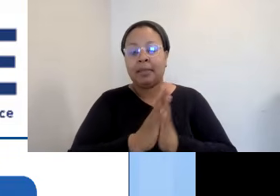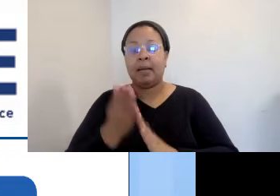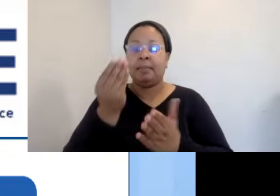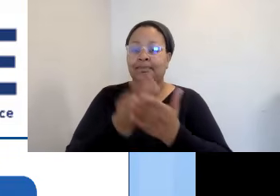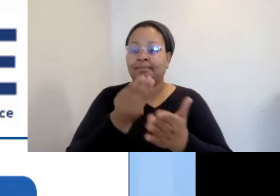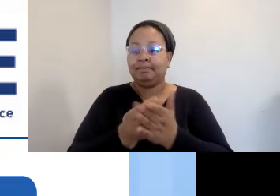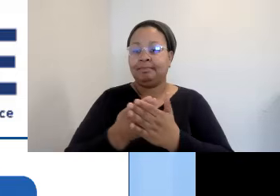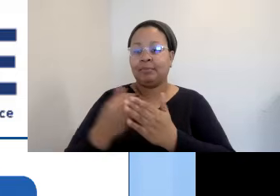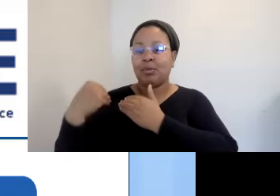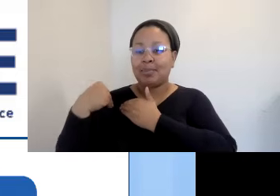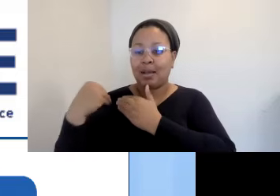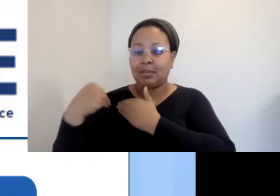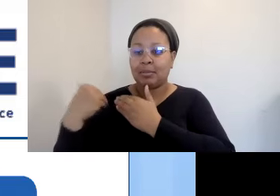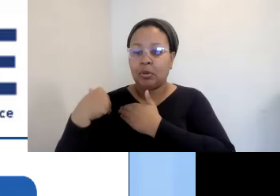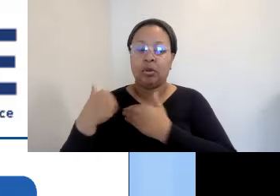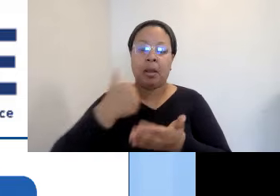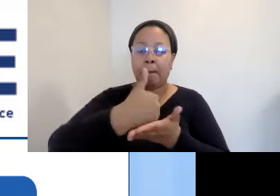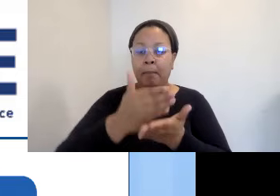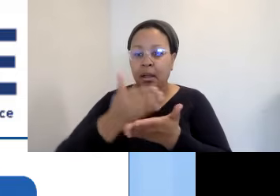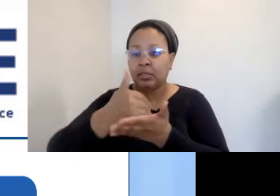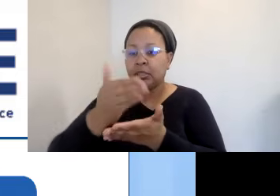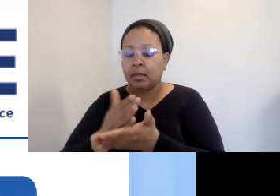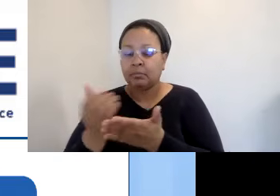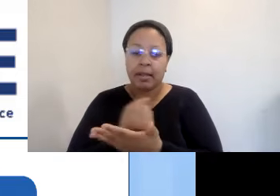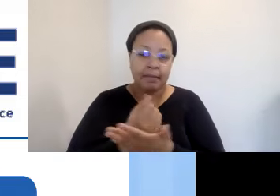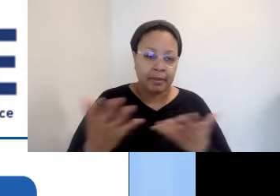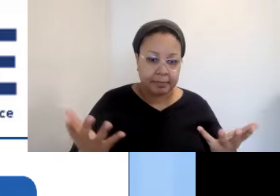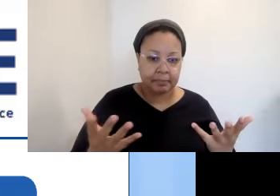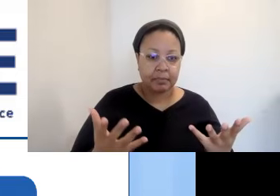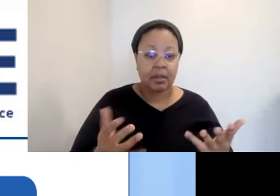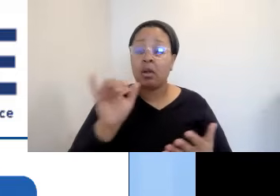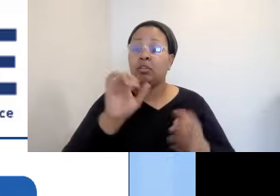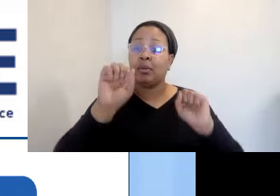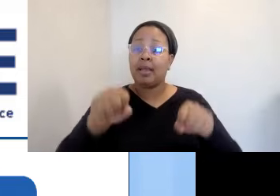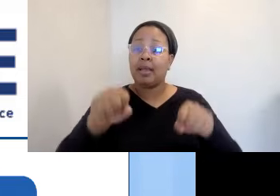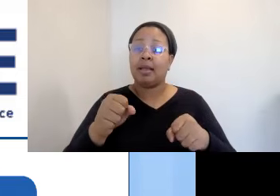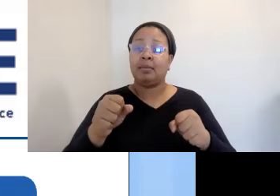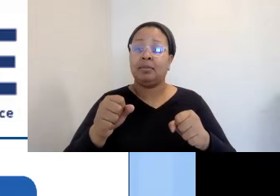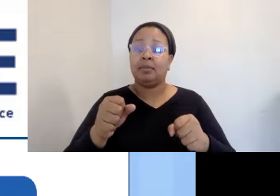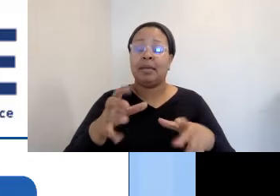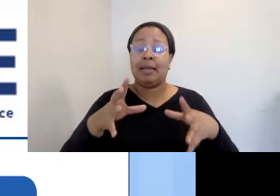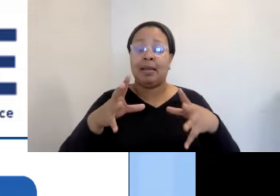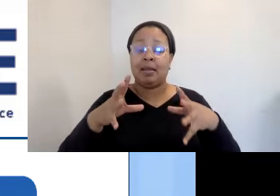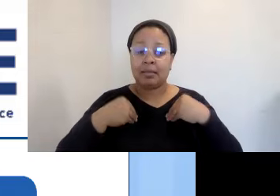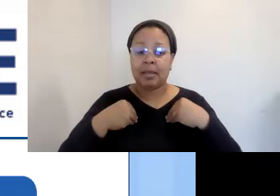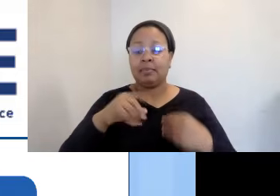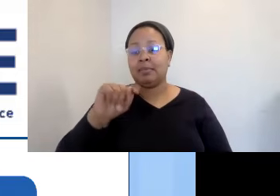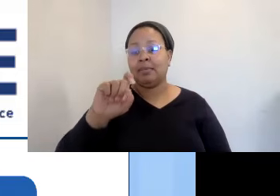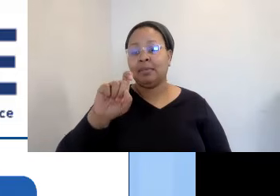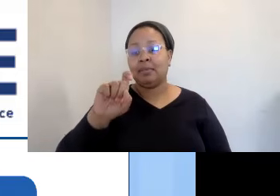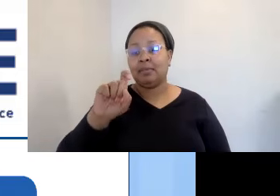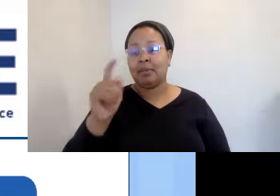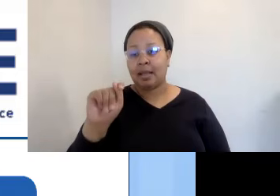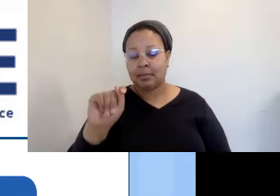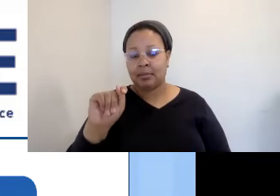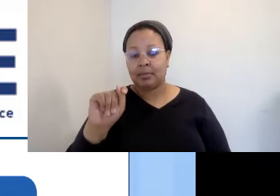and things like that. Another nice little feature with these cards is that you can get text alerts to help monitor your spending. And if you at